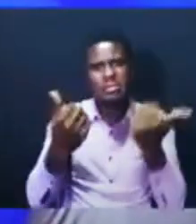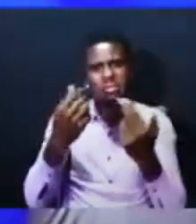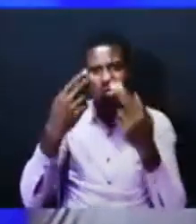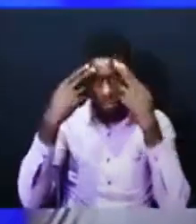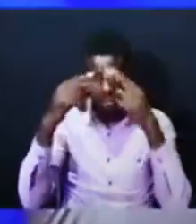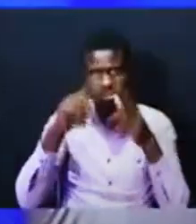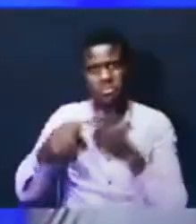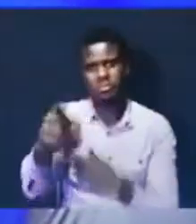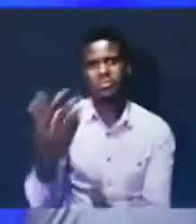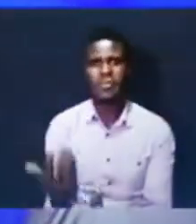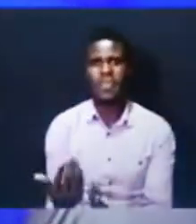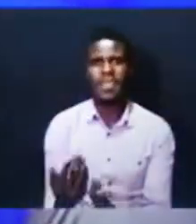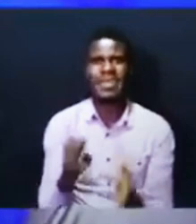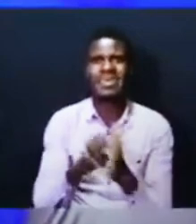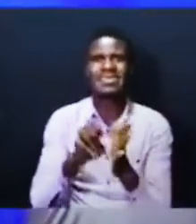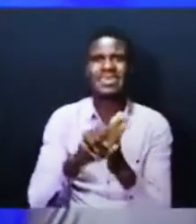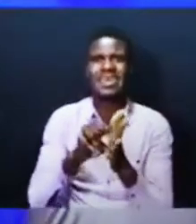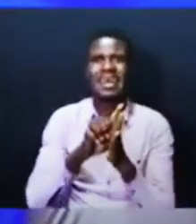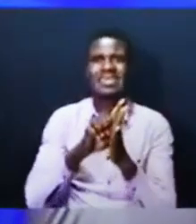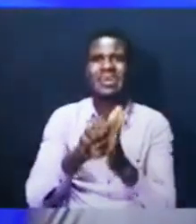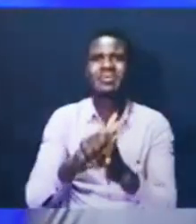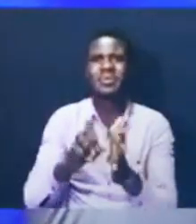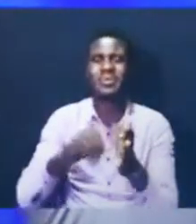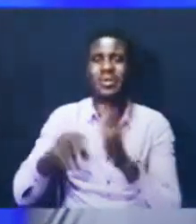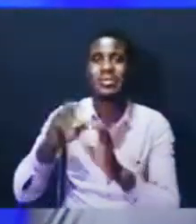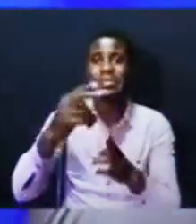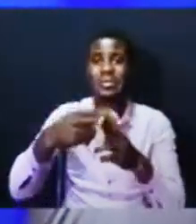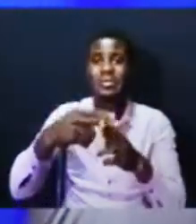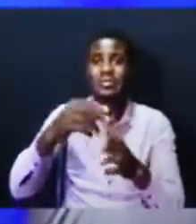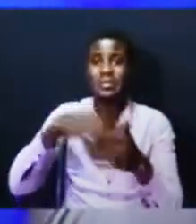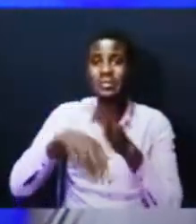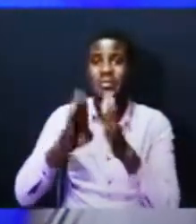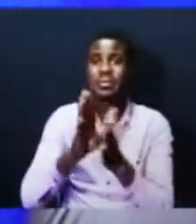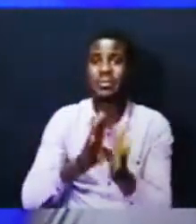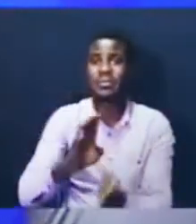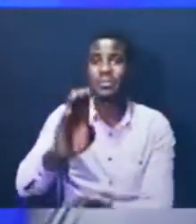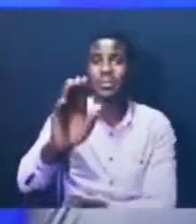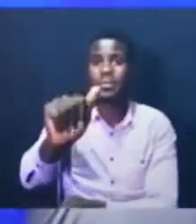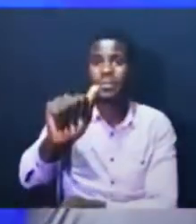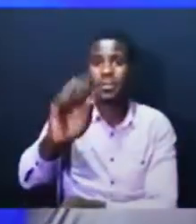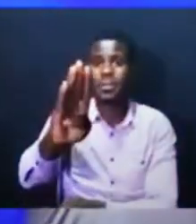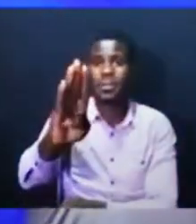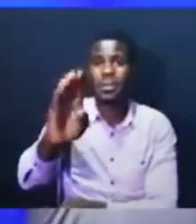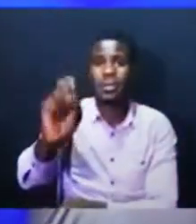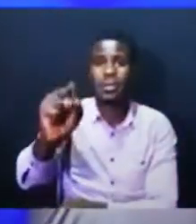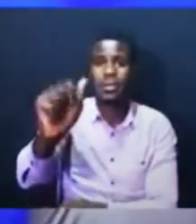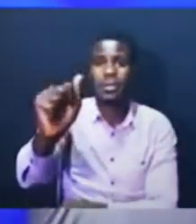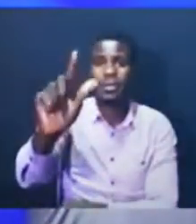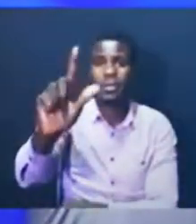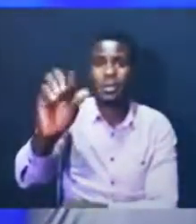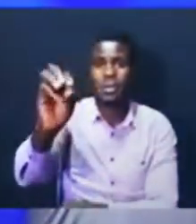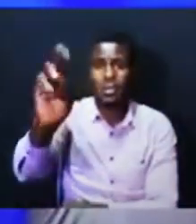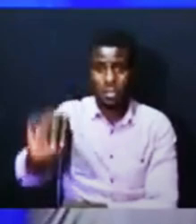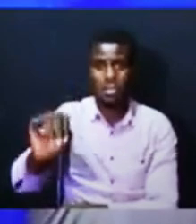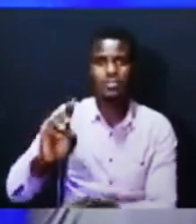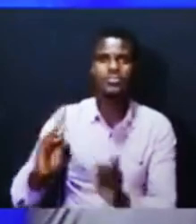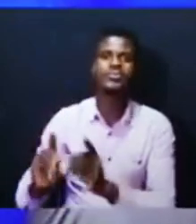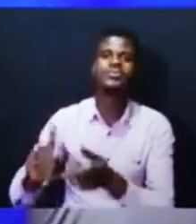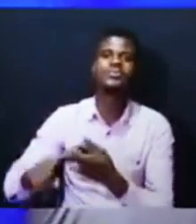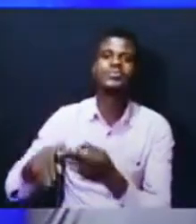Like Absalom did to his brother Amnon. Absalom, Amnon. Now, Absalom,